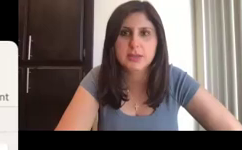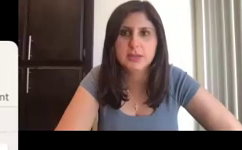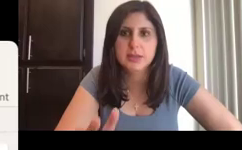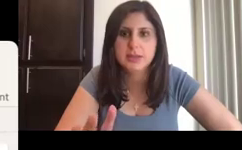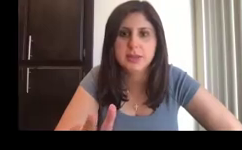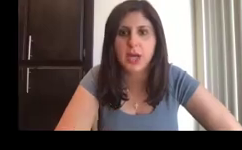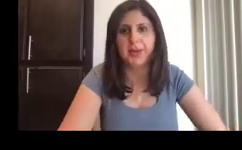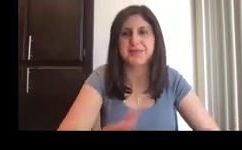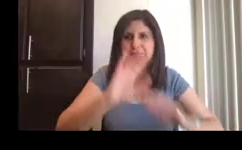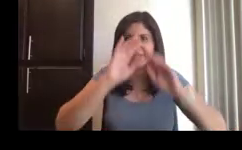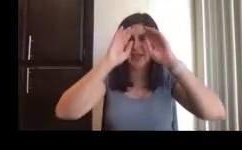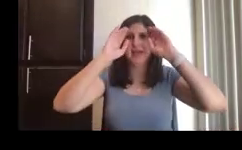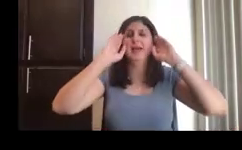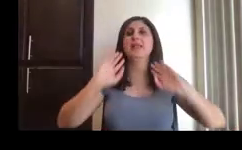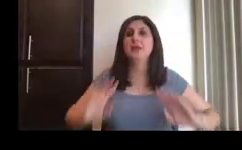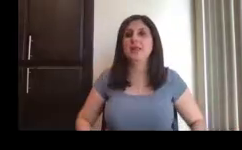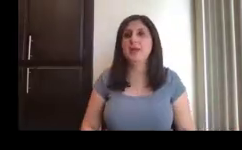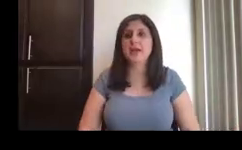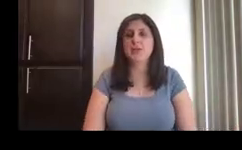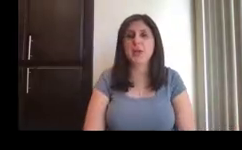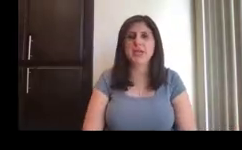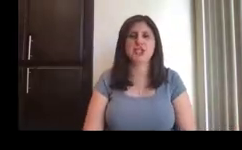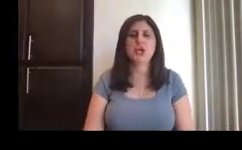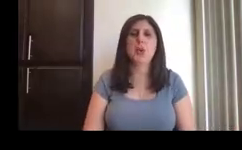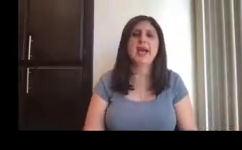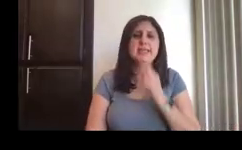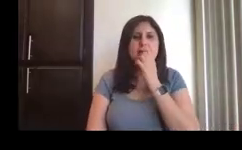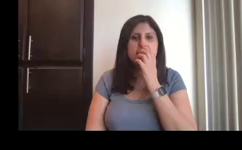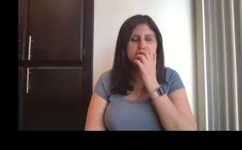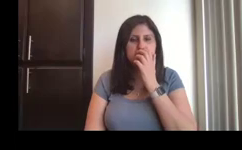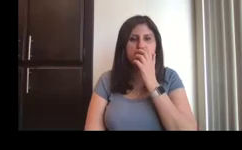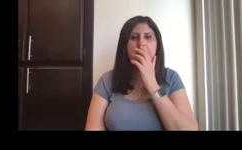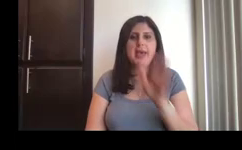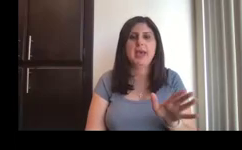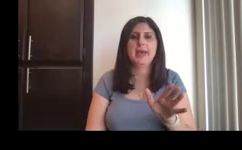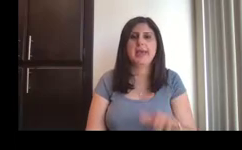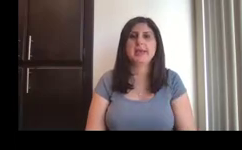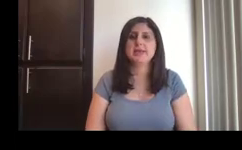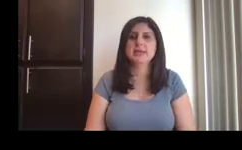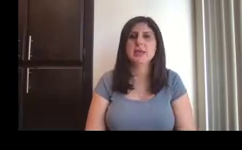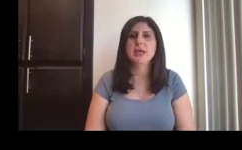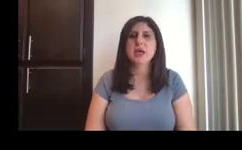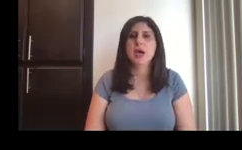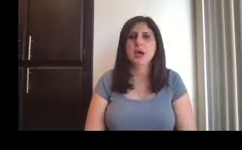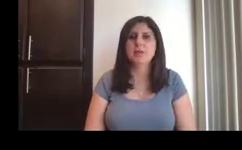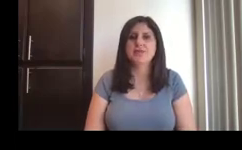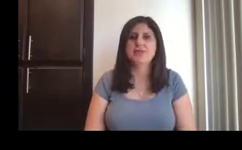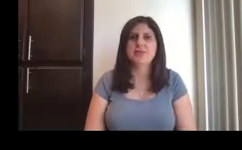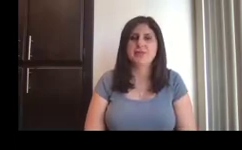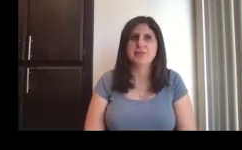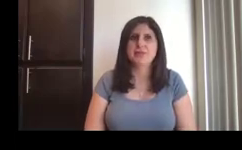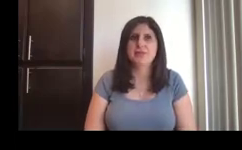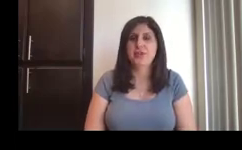second. Okay. Hello, everyone. So I decided to go ahead and